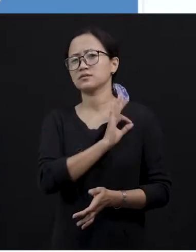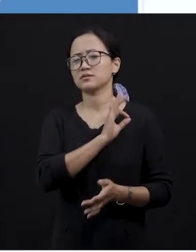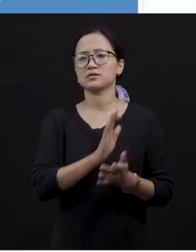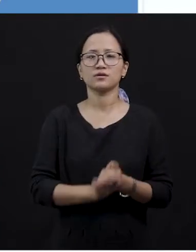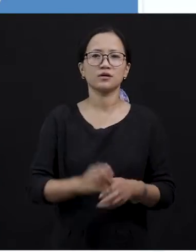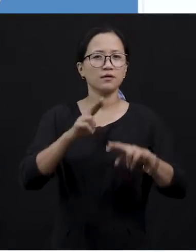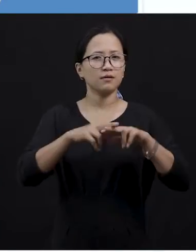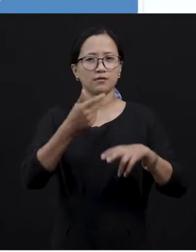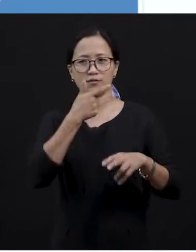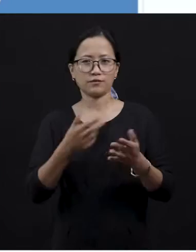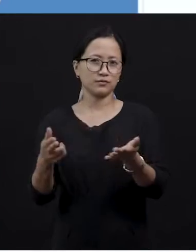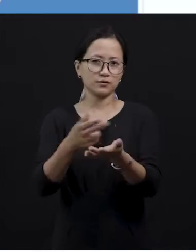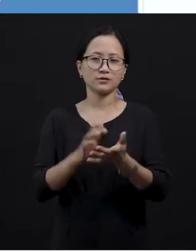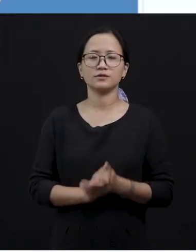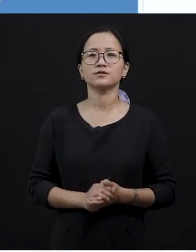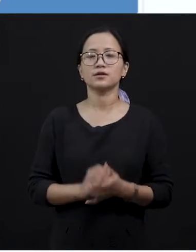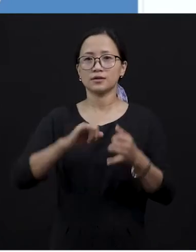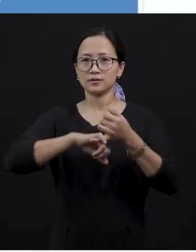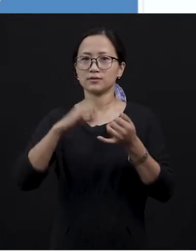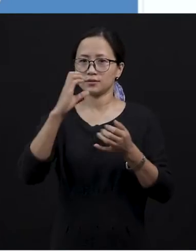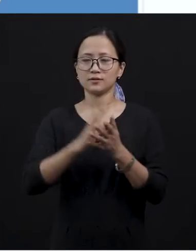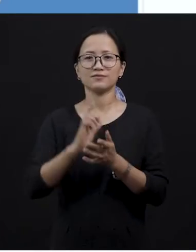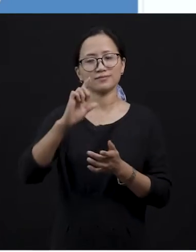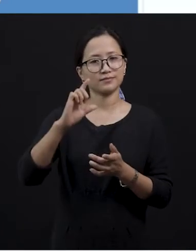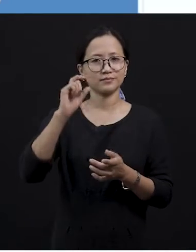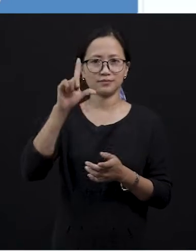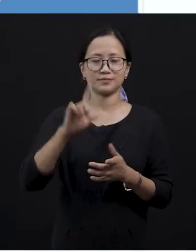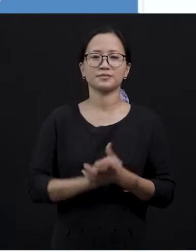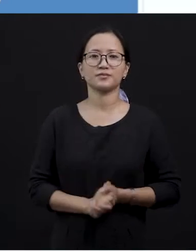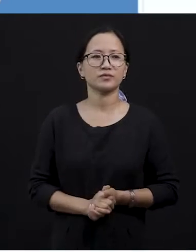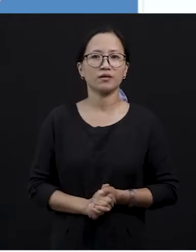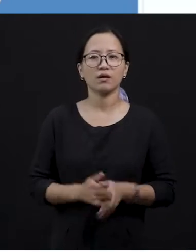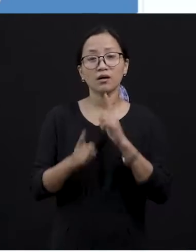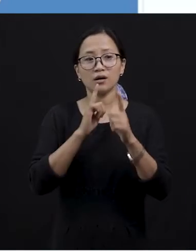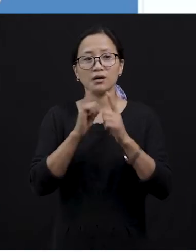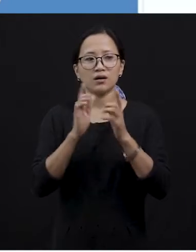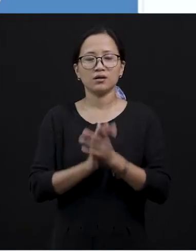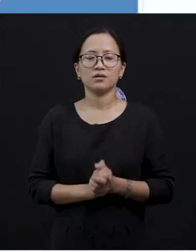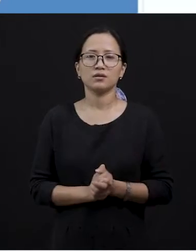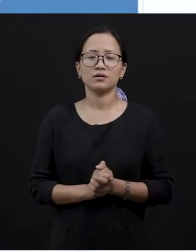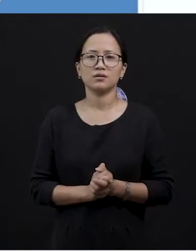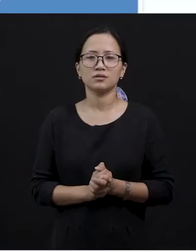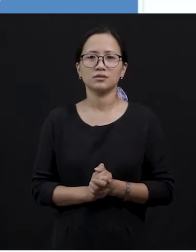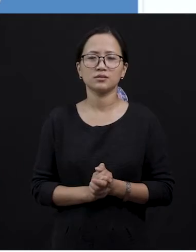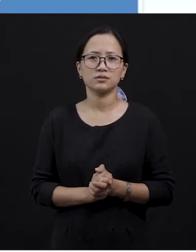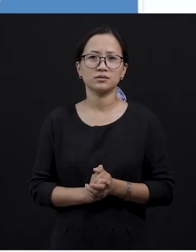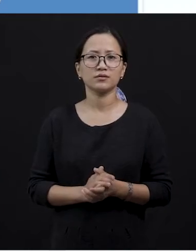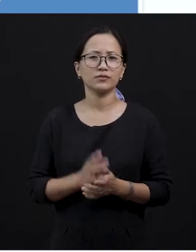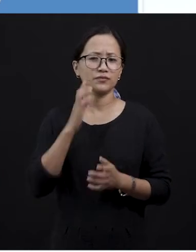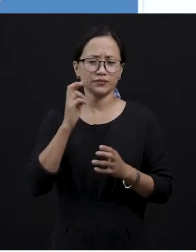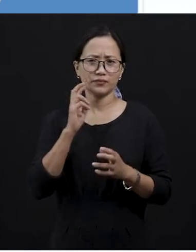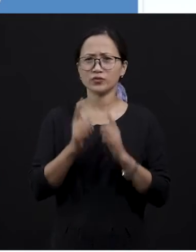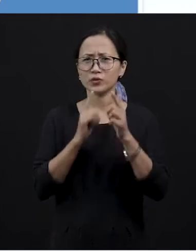and fun-filled science class. Right? Now today we're going to talk about something very